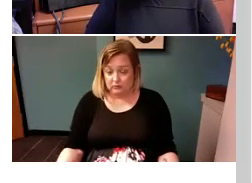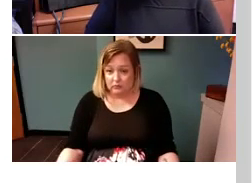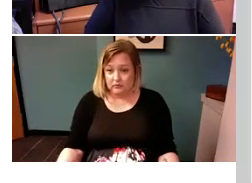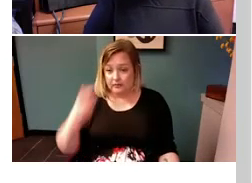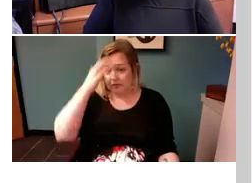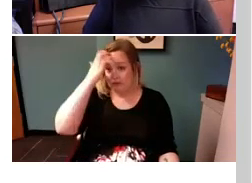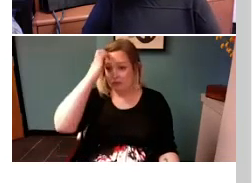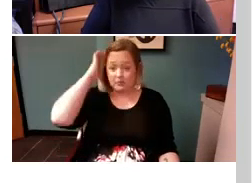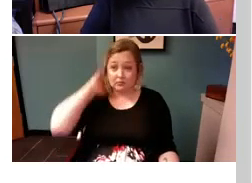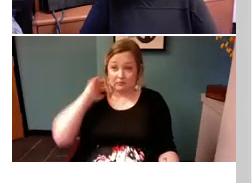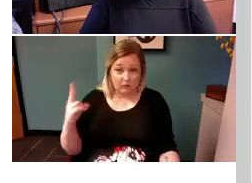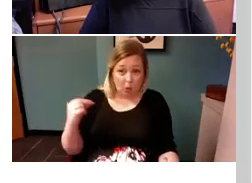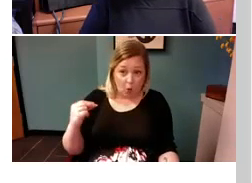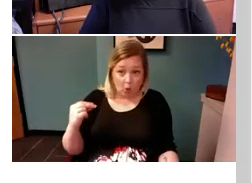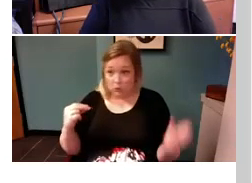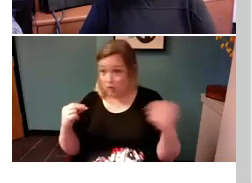No?